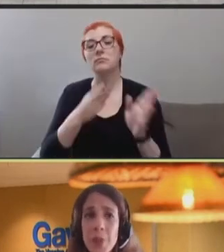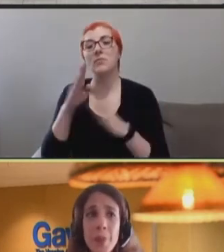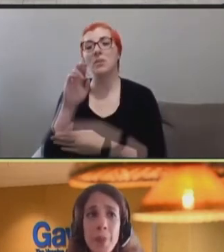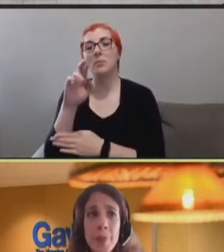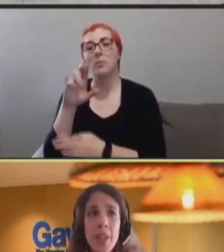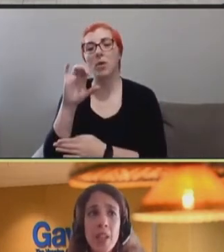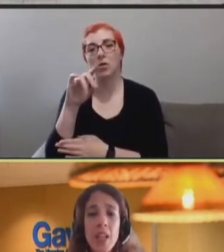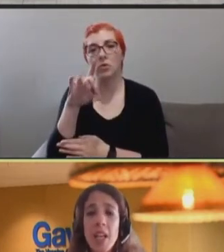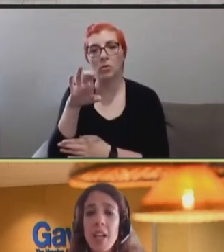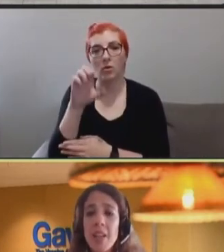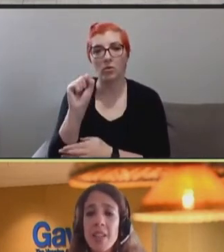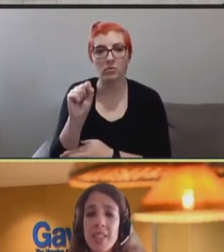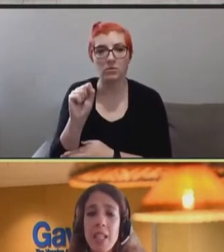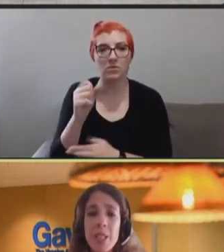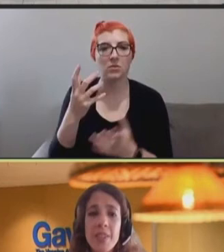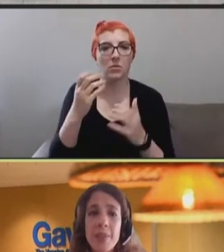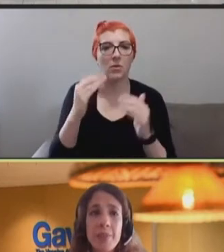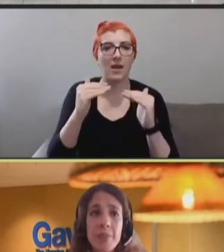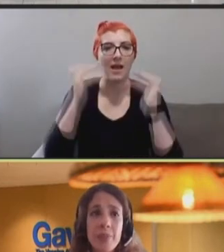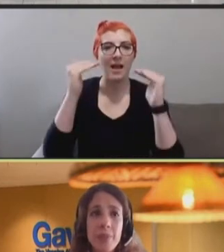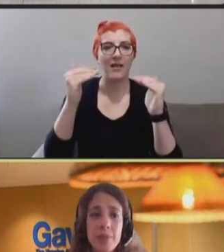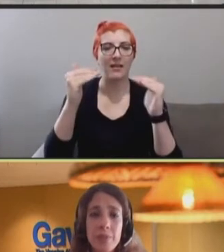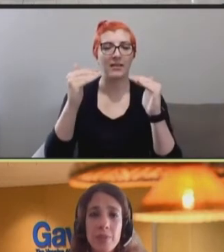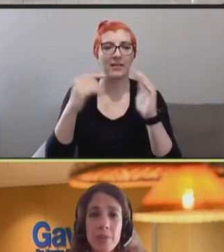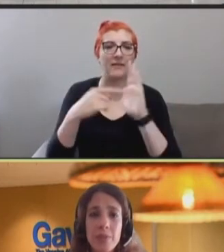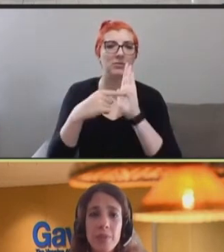proposition. Next slide, please.